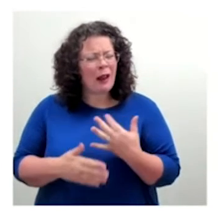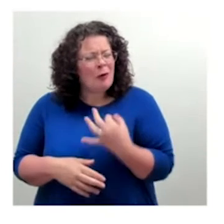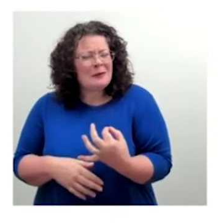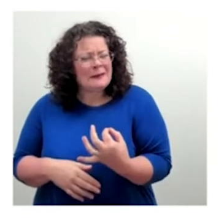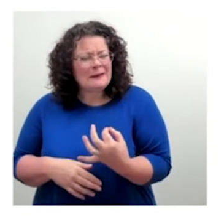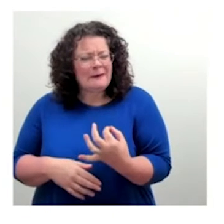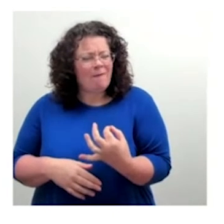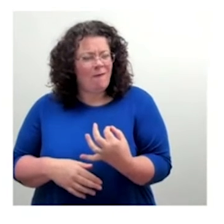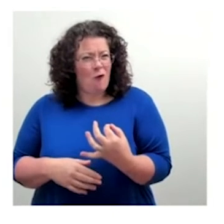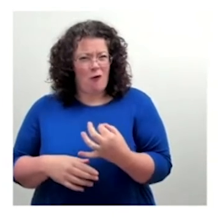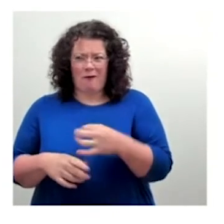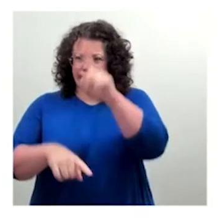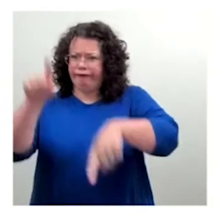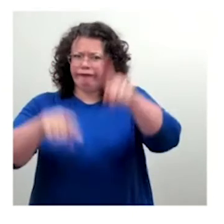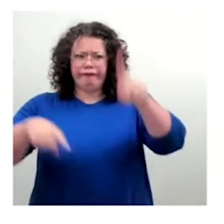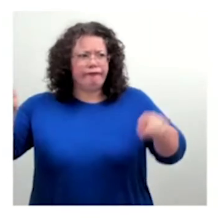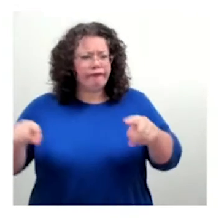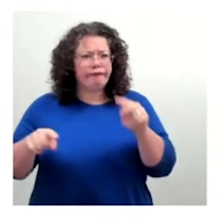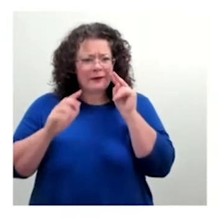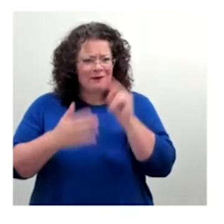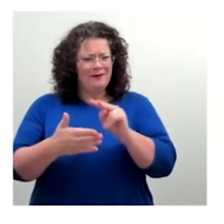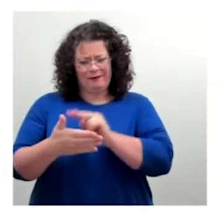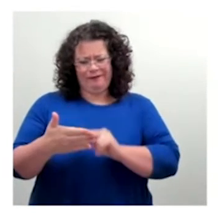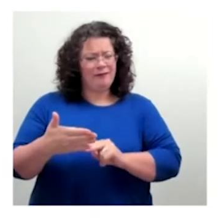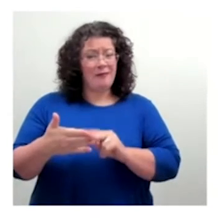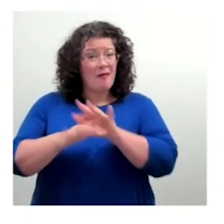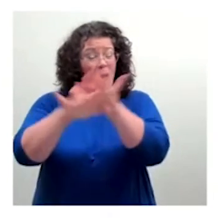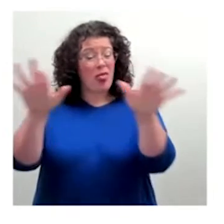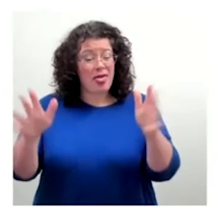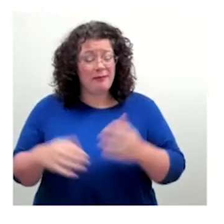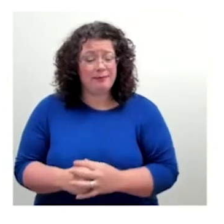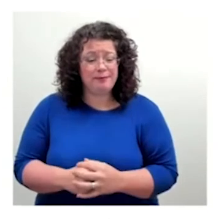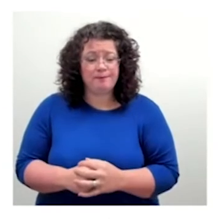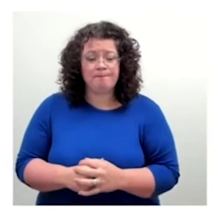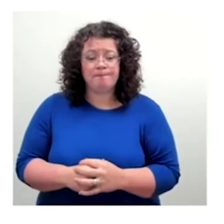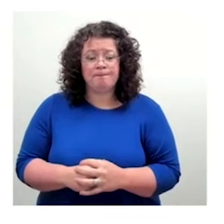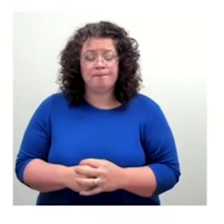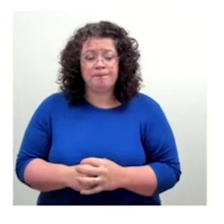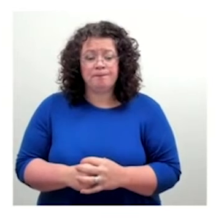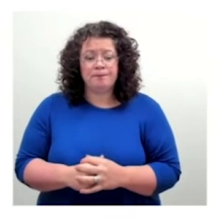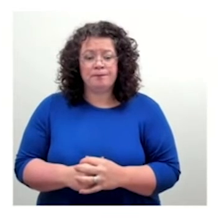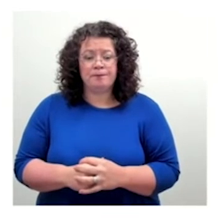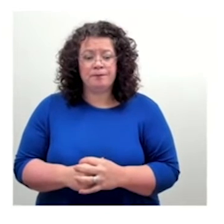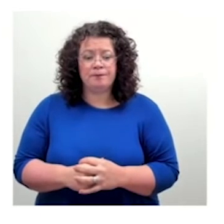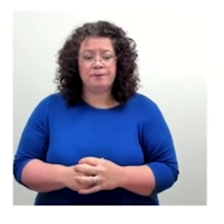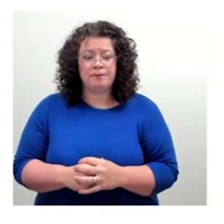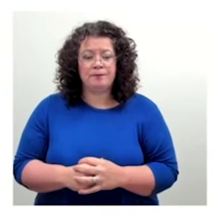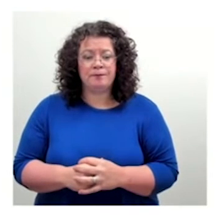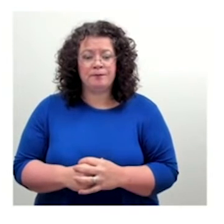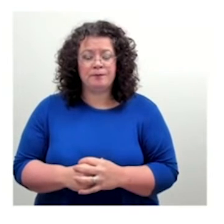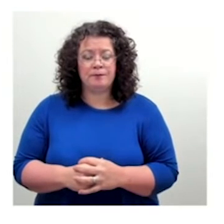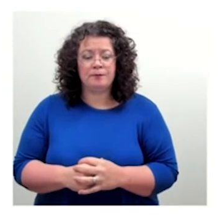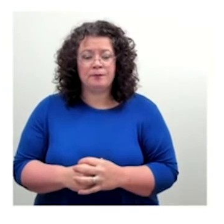So now you can imagine the whole country lined up in order of their vision ability. People at the front, these are the fighter pilots with the excellent vision